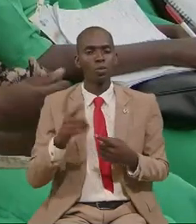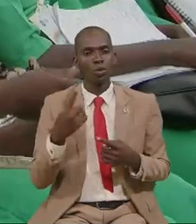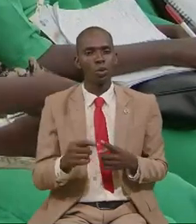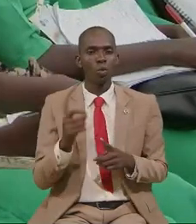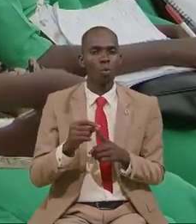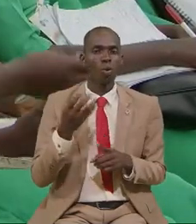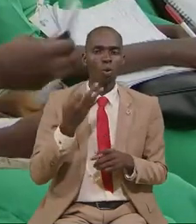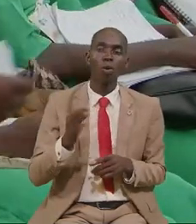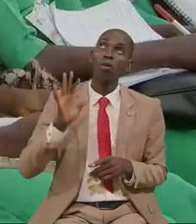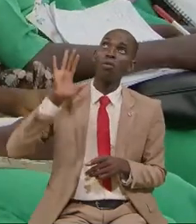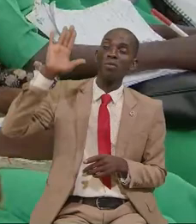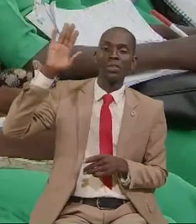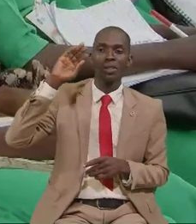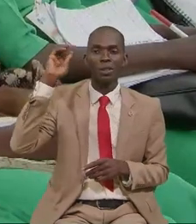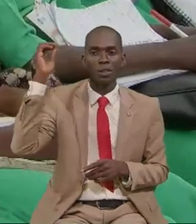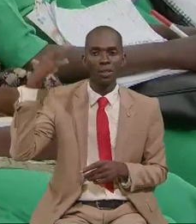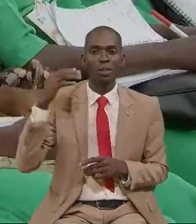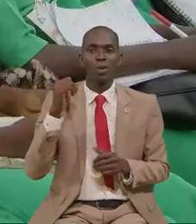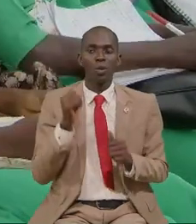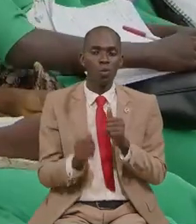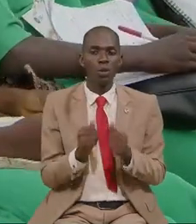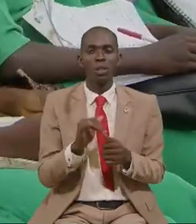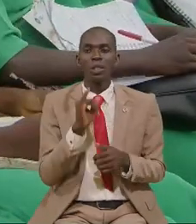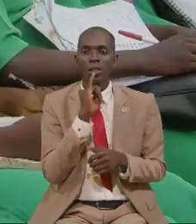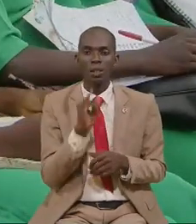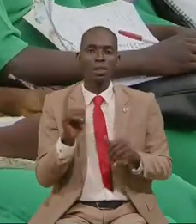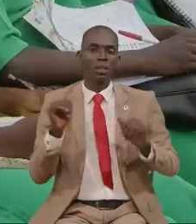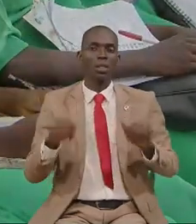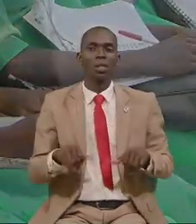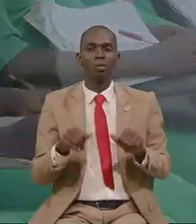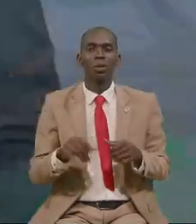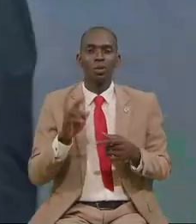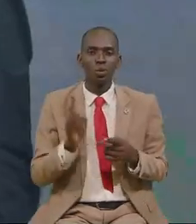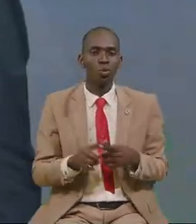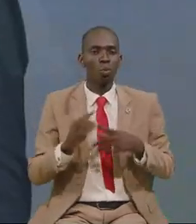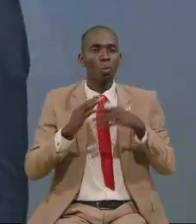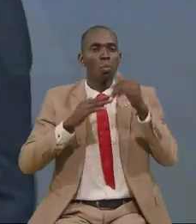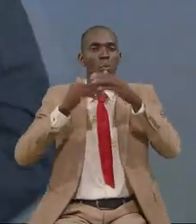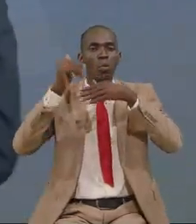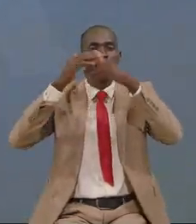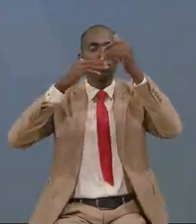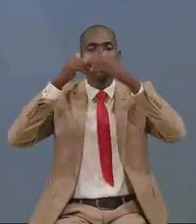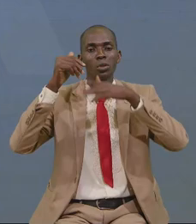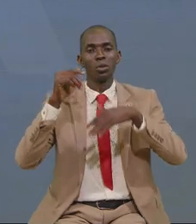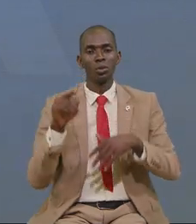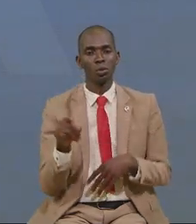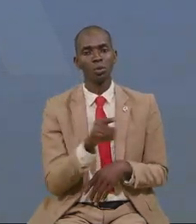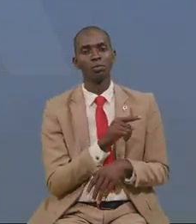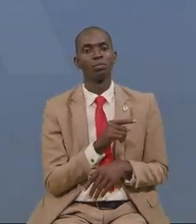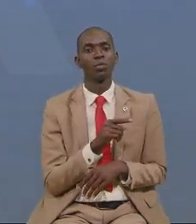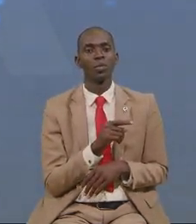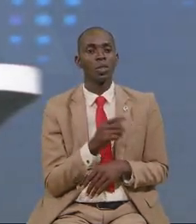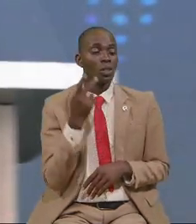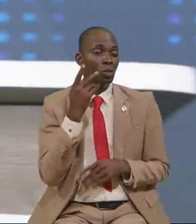grace, which is able to build you up. You see, if there are people, they're